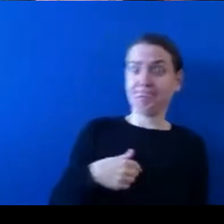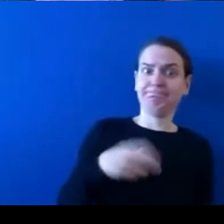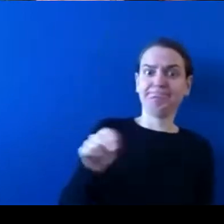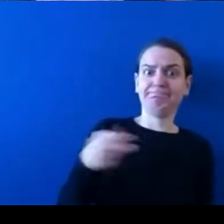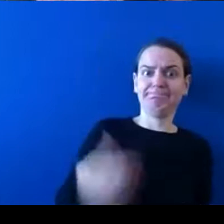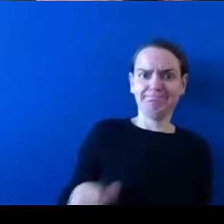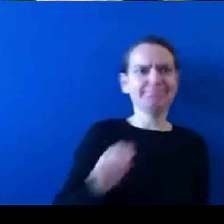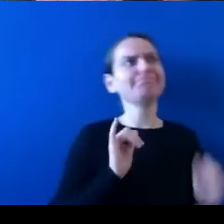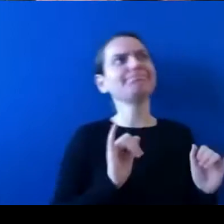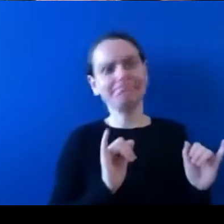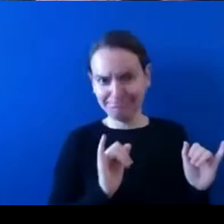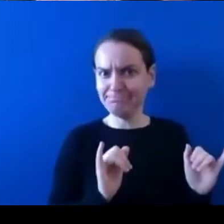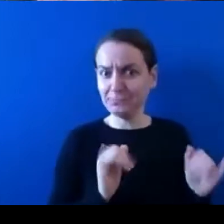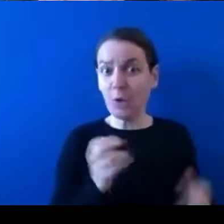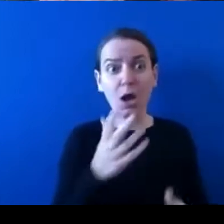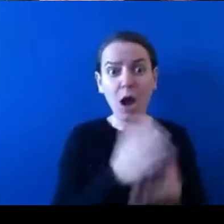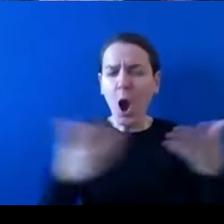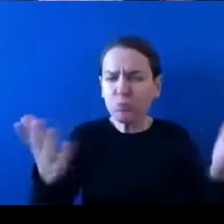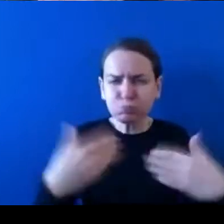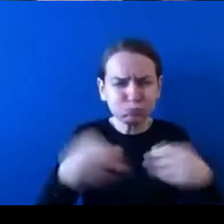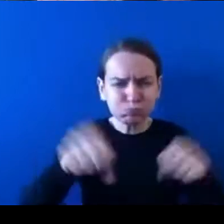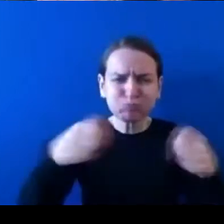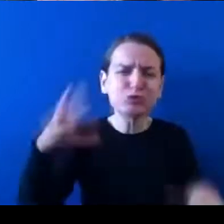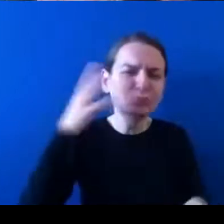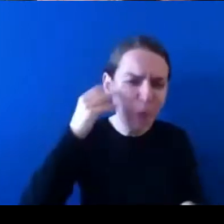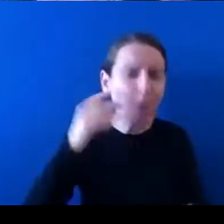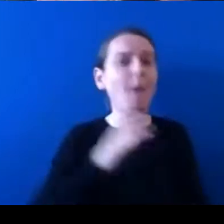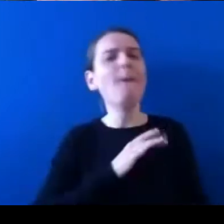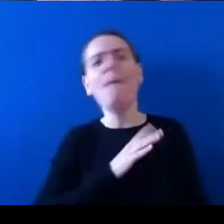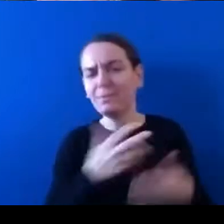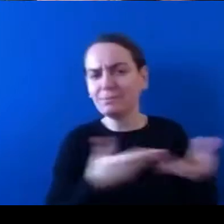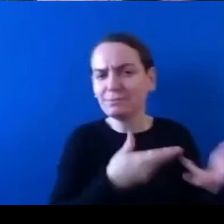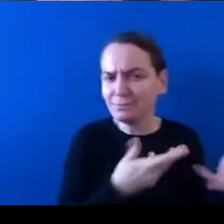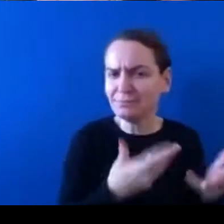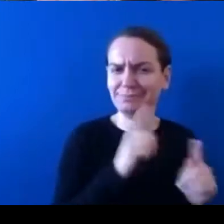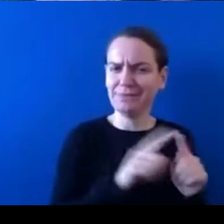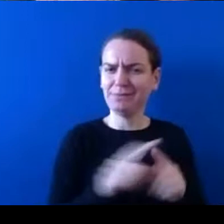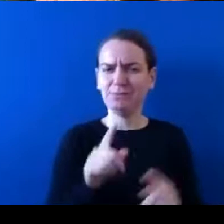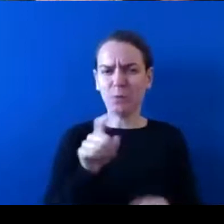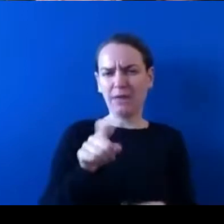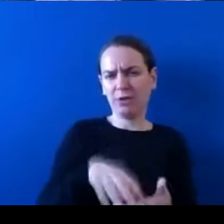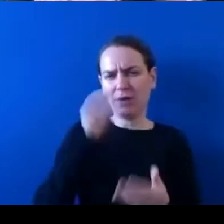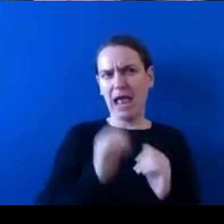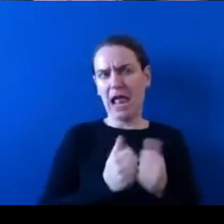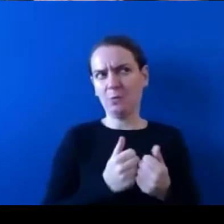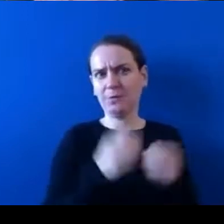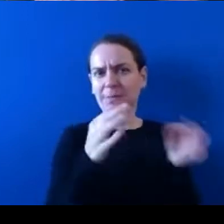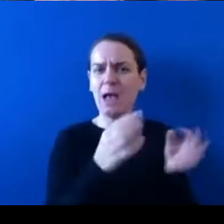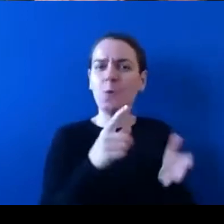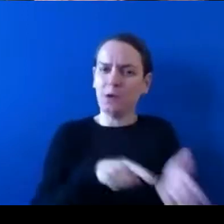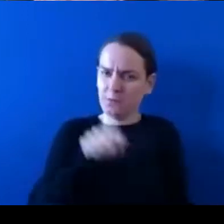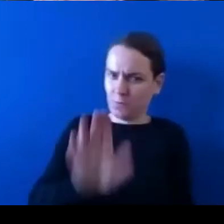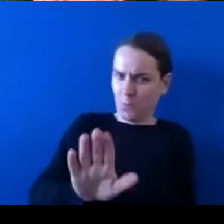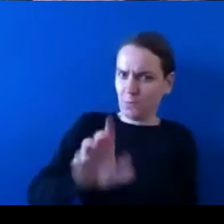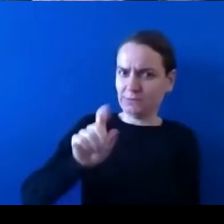books and what's the wait time. And I can tell you that your books in a lot electronic